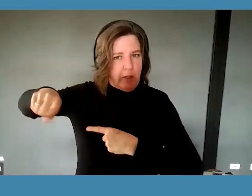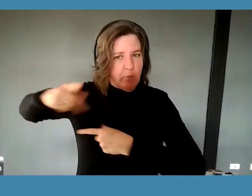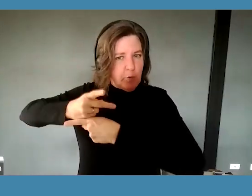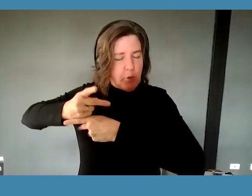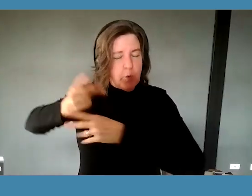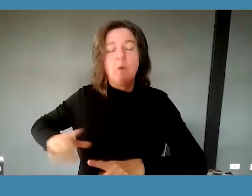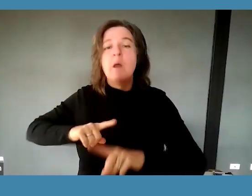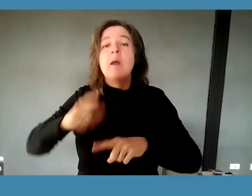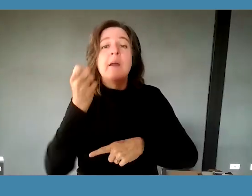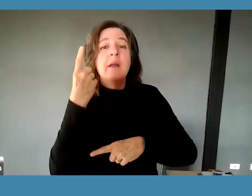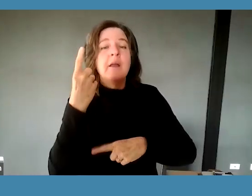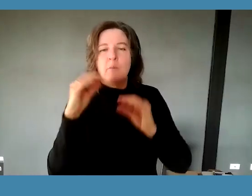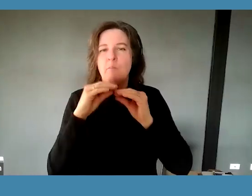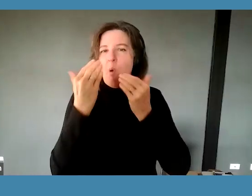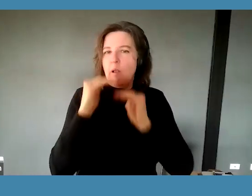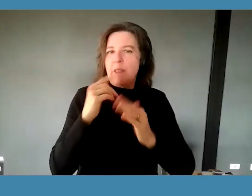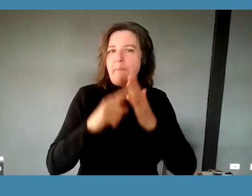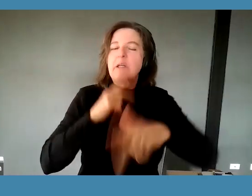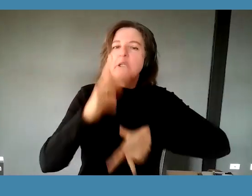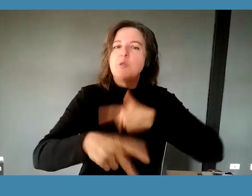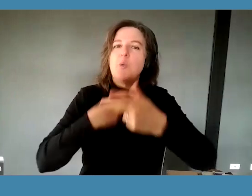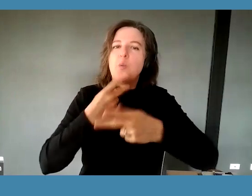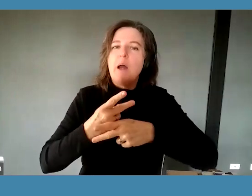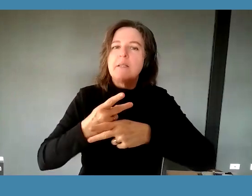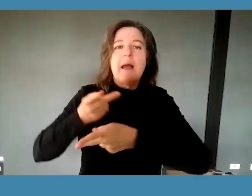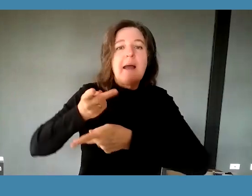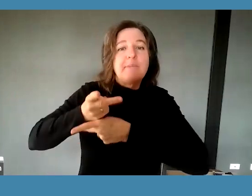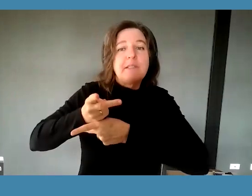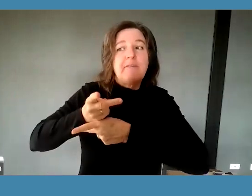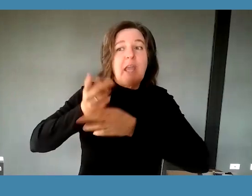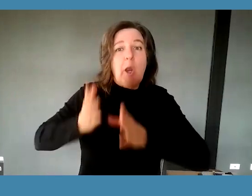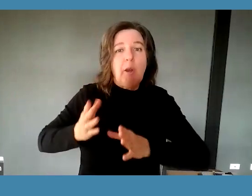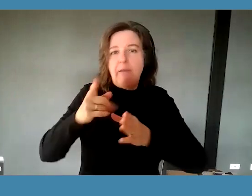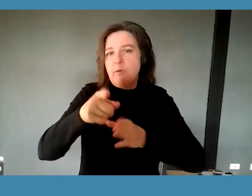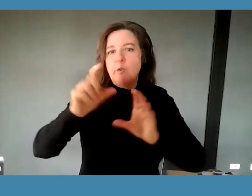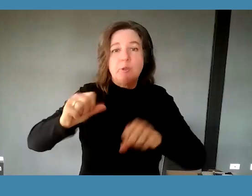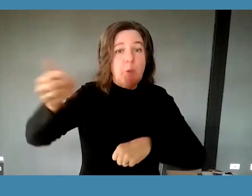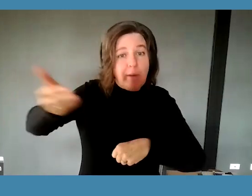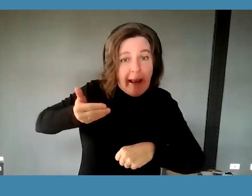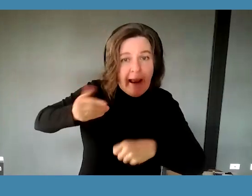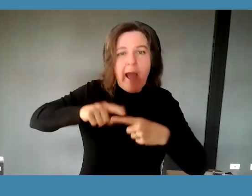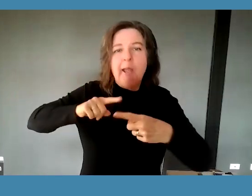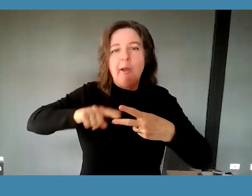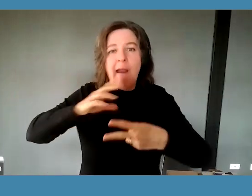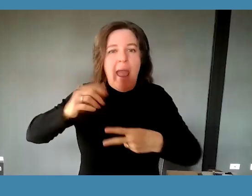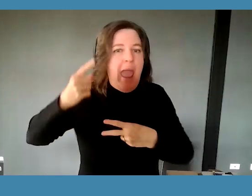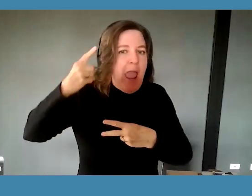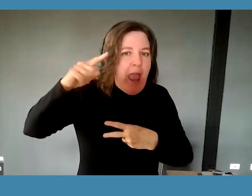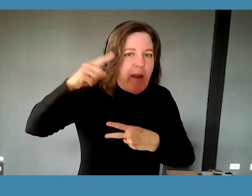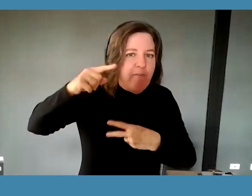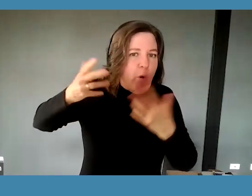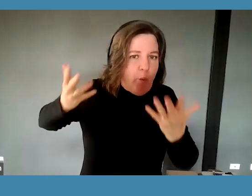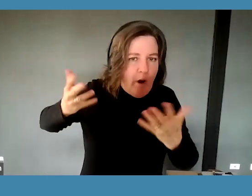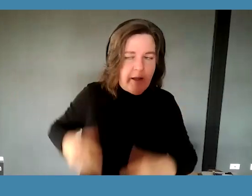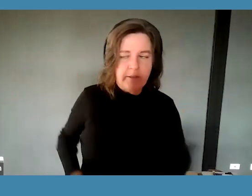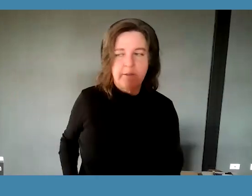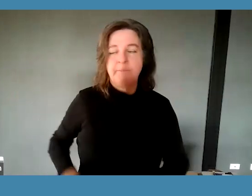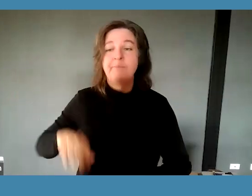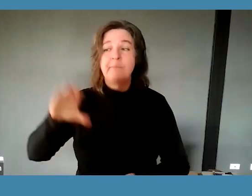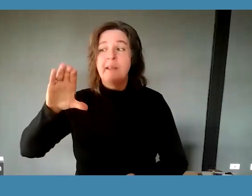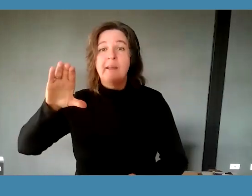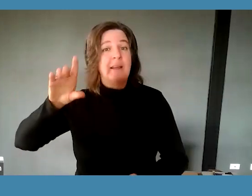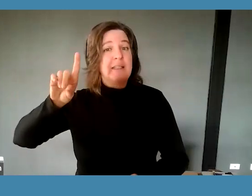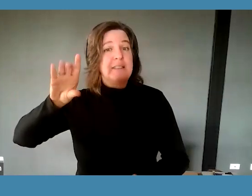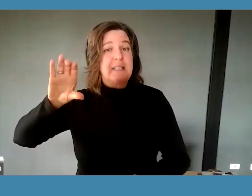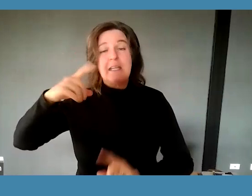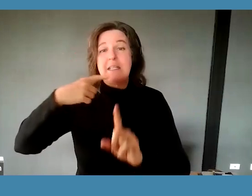in what types of caregivers you can hire and for what. The CDC Plus option will allow you to basically take